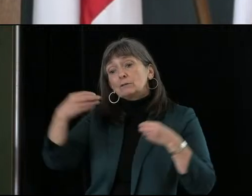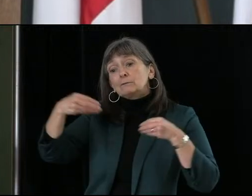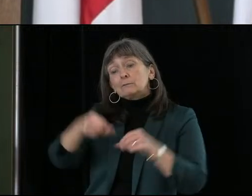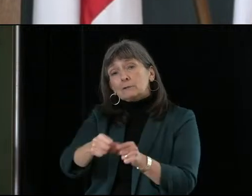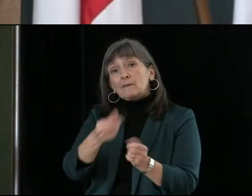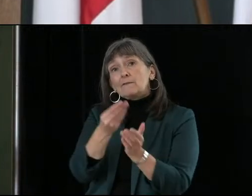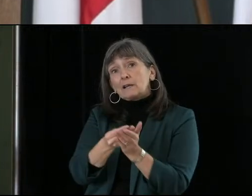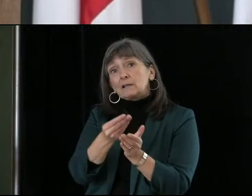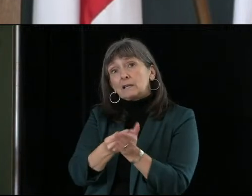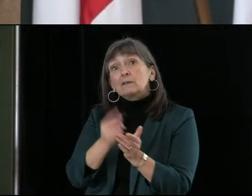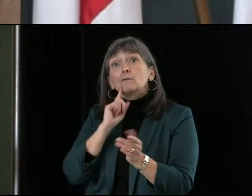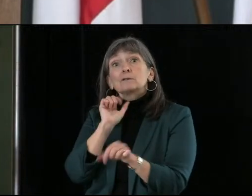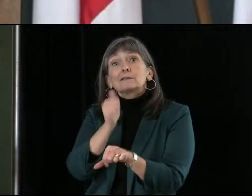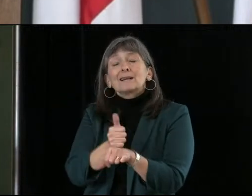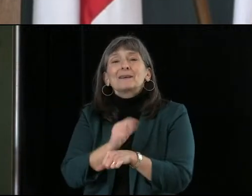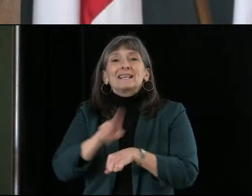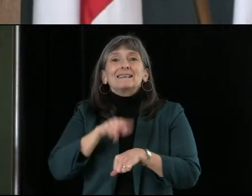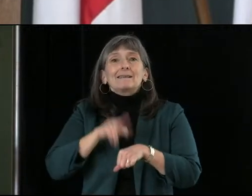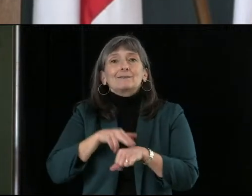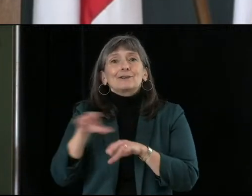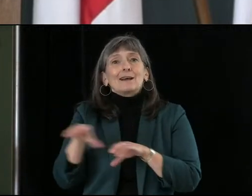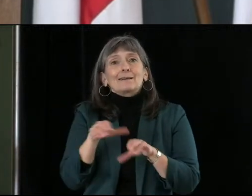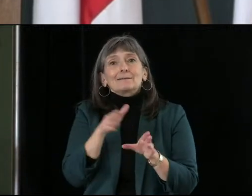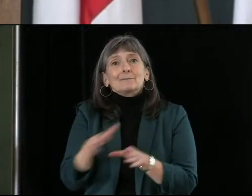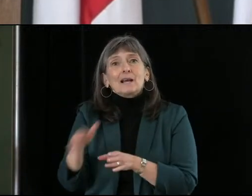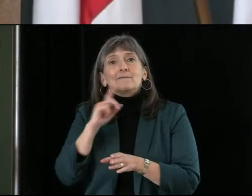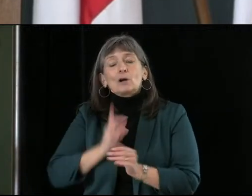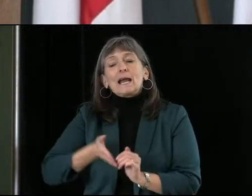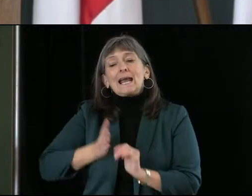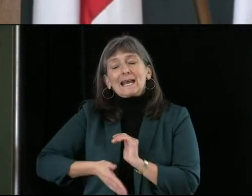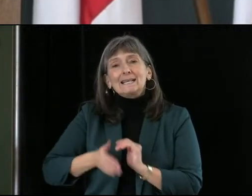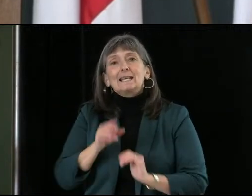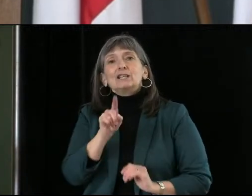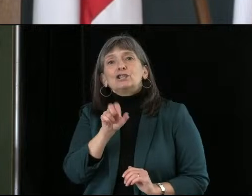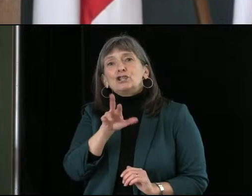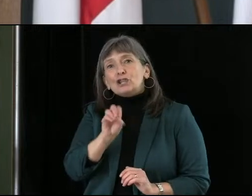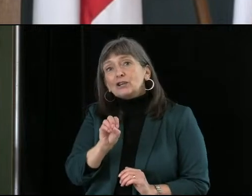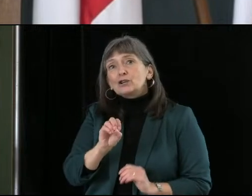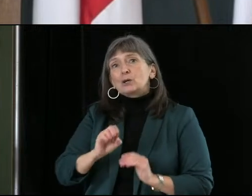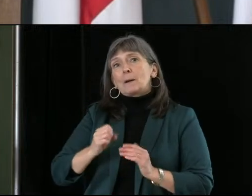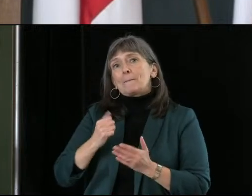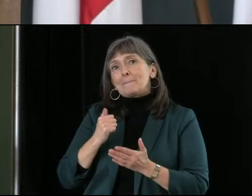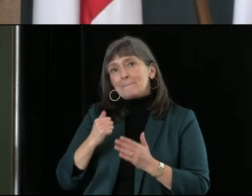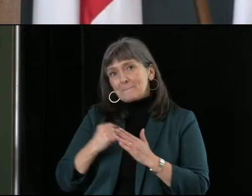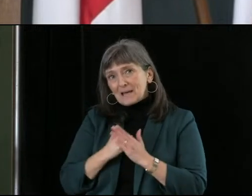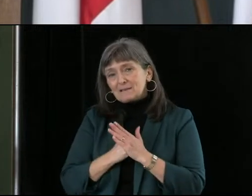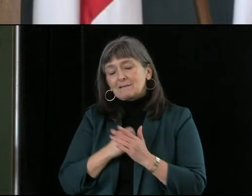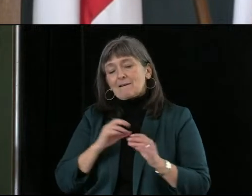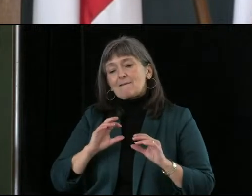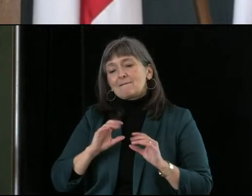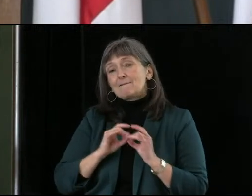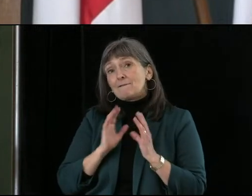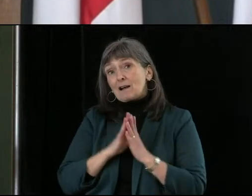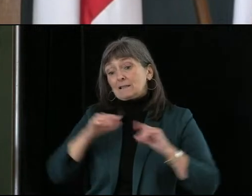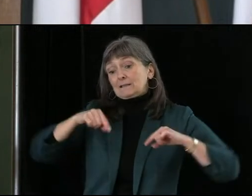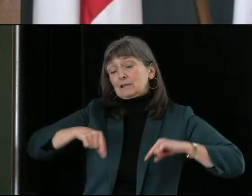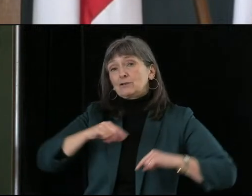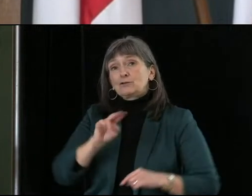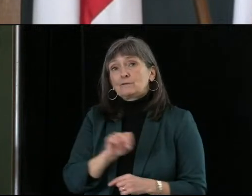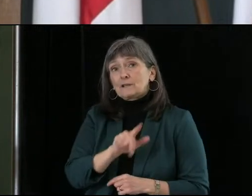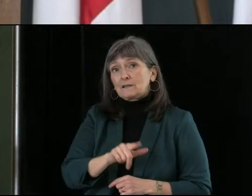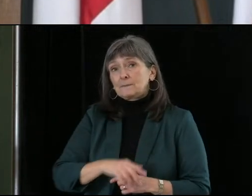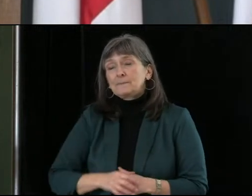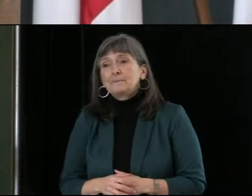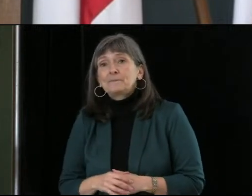the implementation of the National Action Plan to end gender-based violence in this province. Details regarding